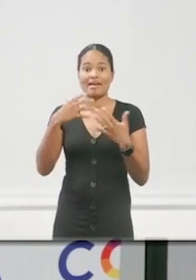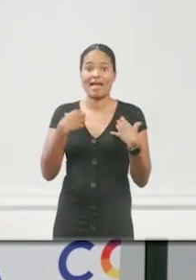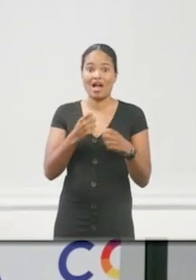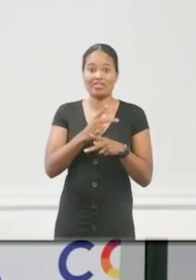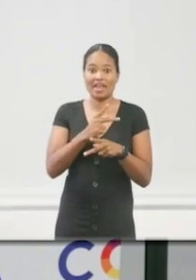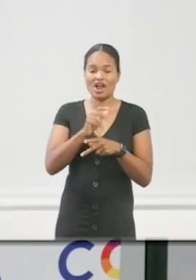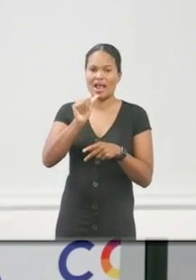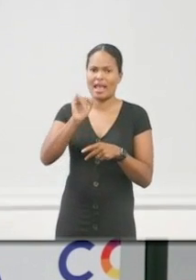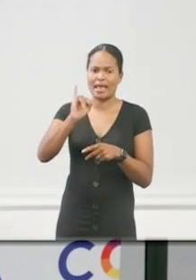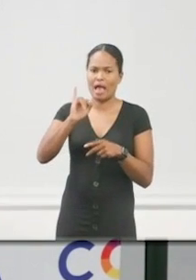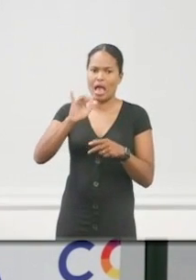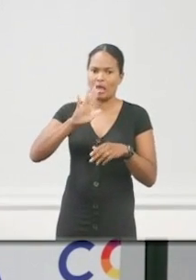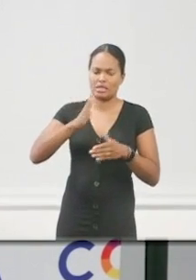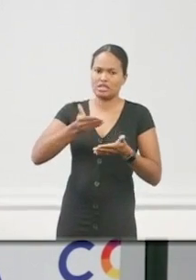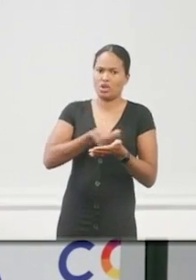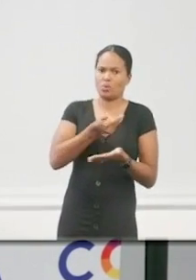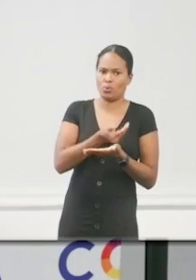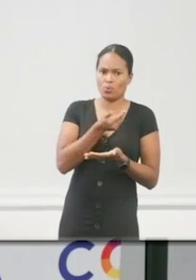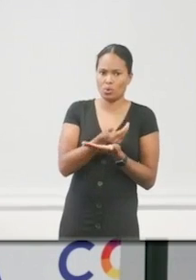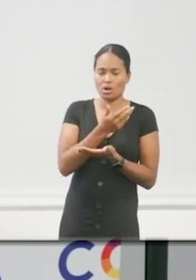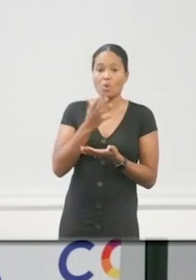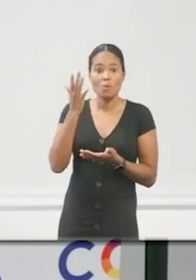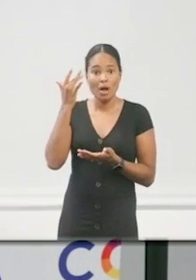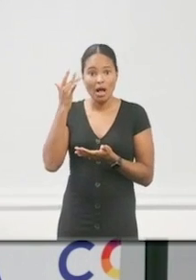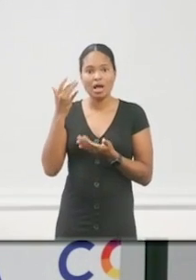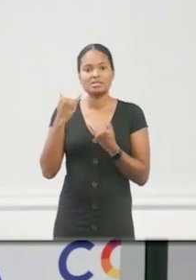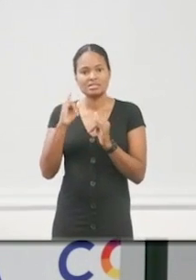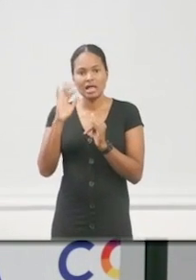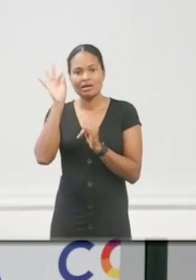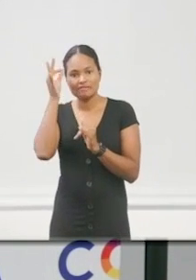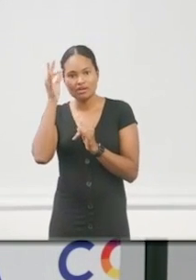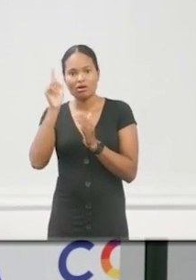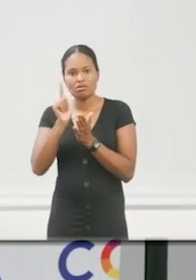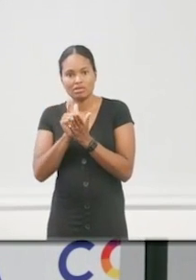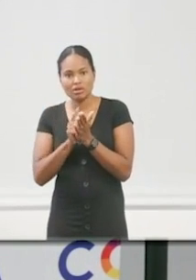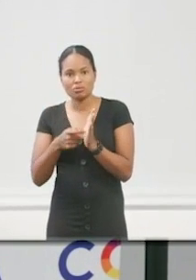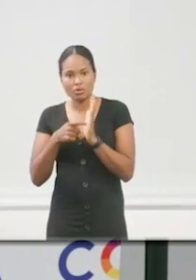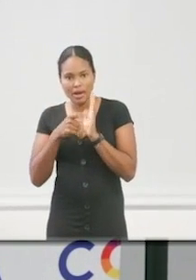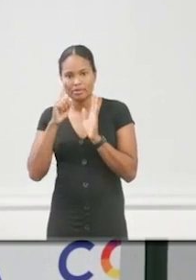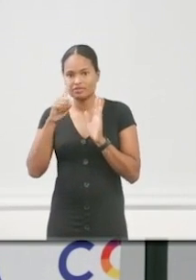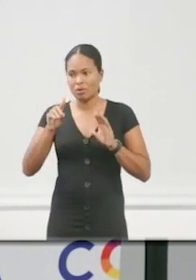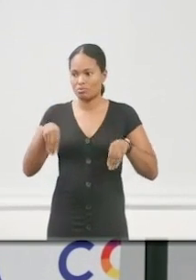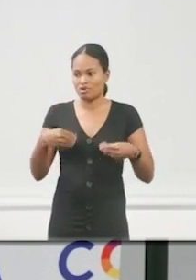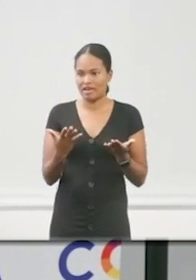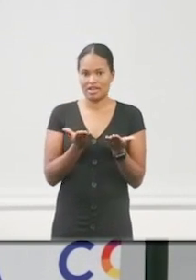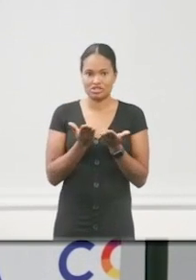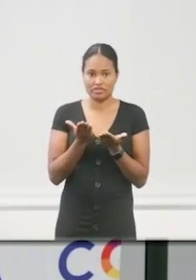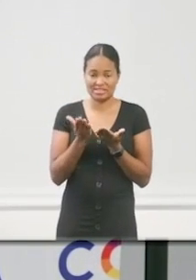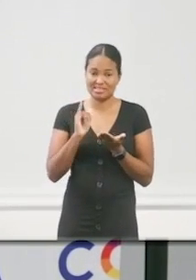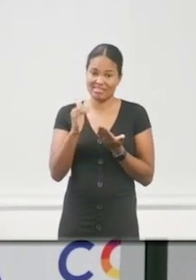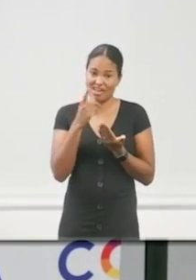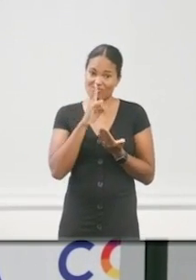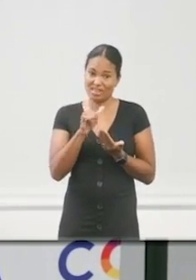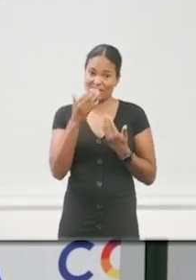And only because we have a lot of federal legal requirements of providing the service that we provide. And so sometimes that limits us as